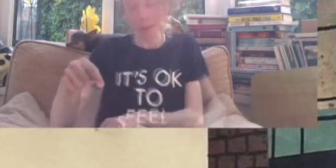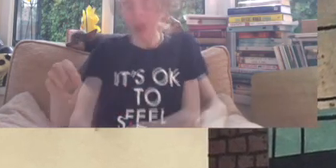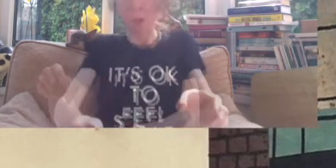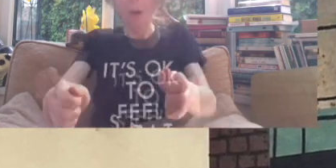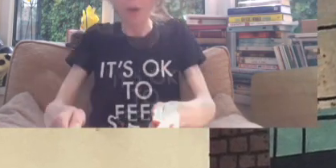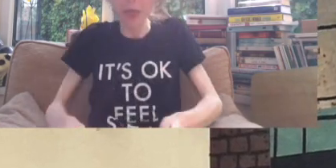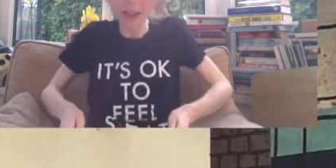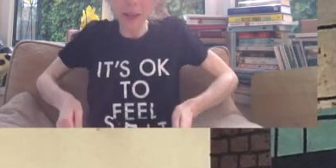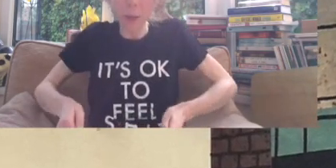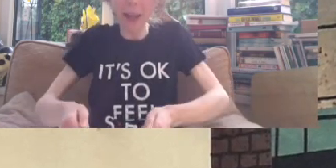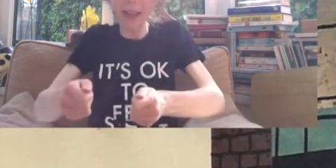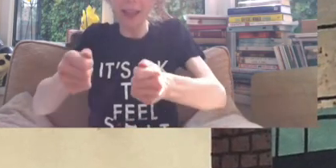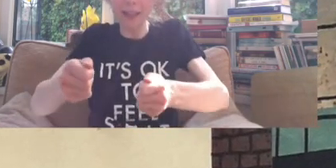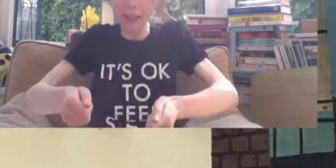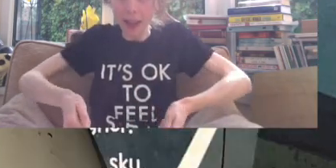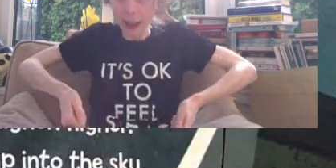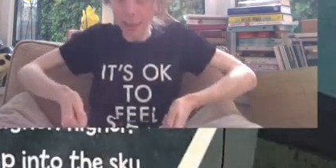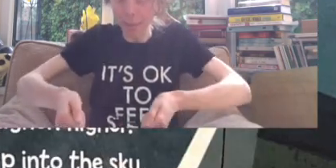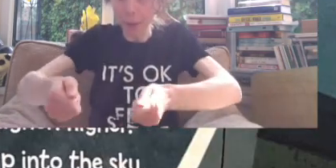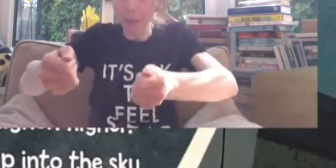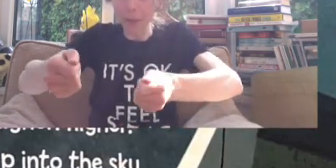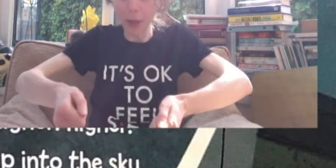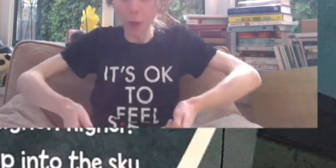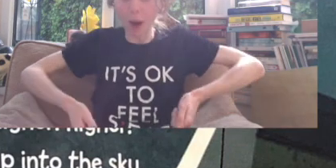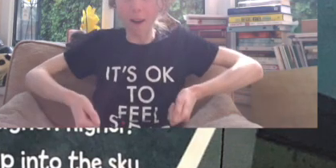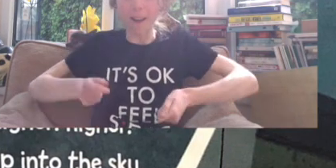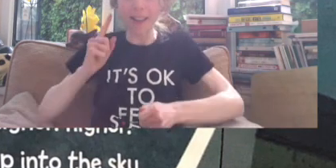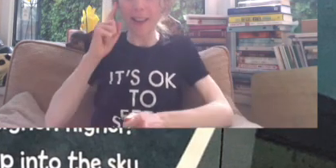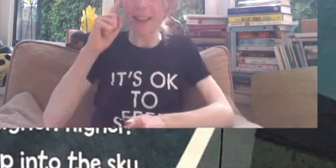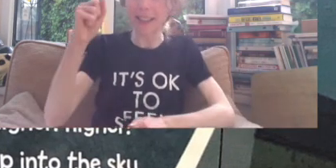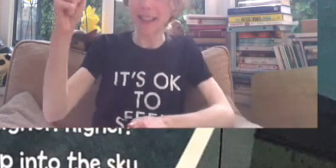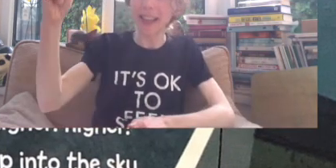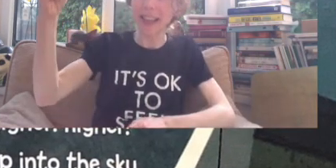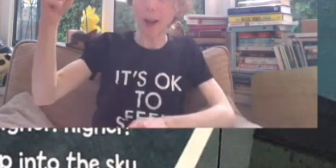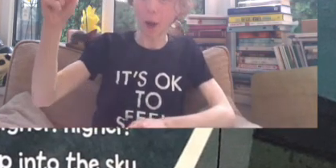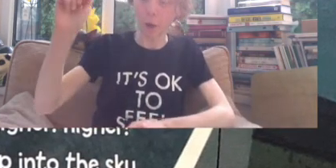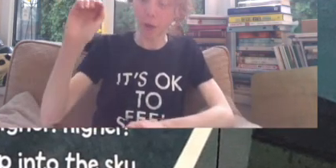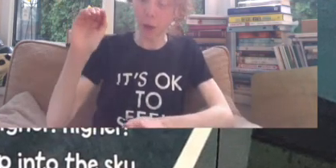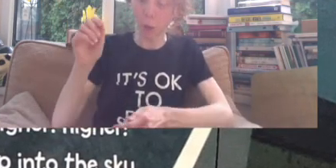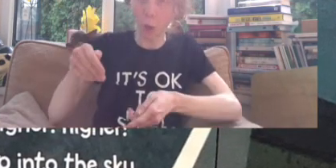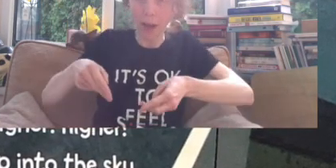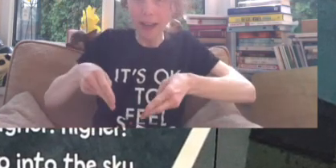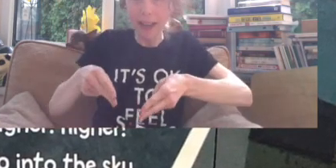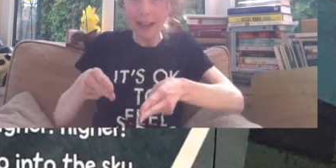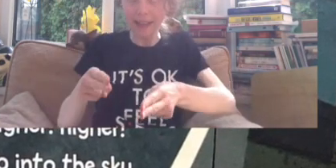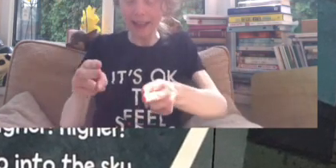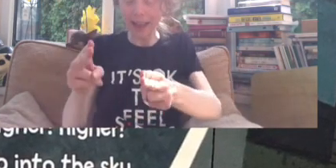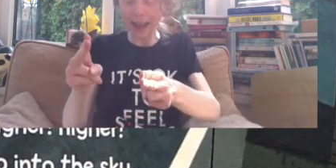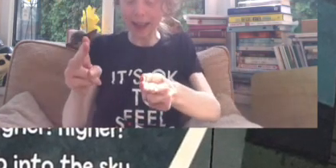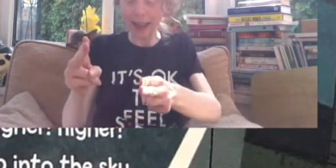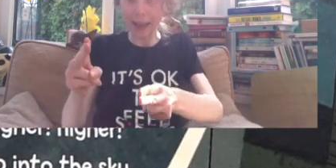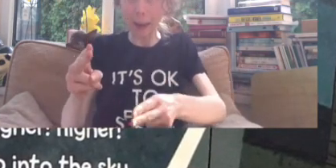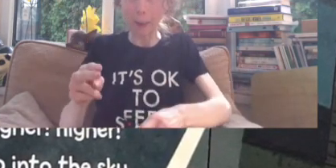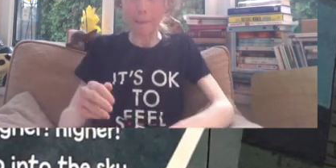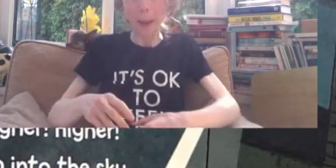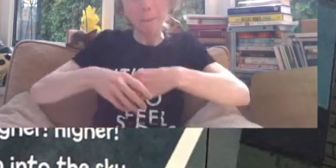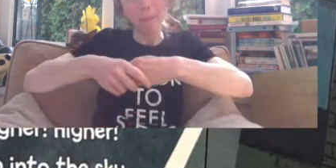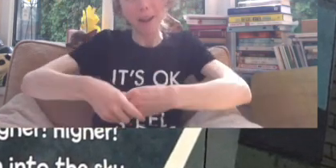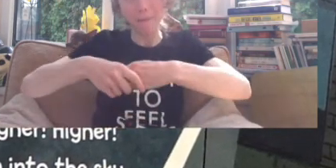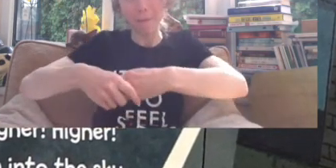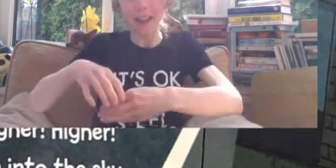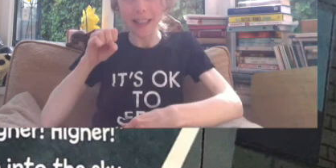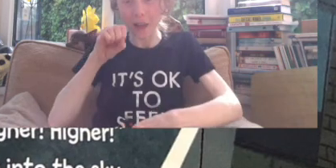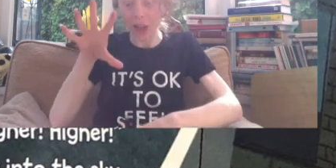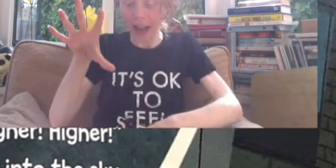too. On the swings, I pump so hard I see over the wall into the alley.